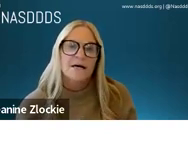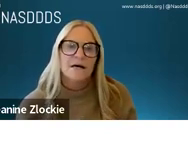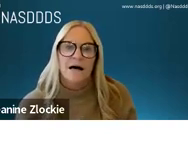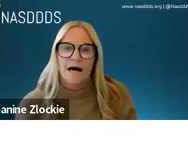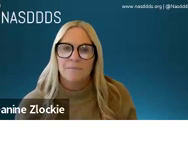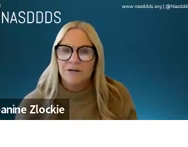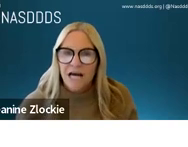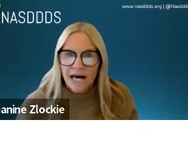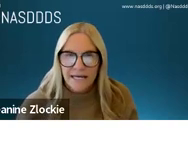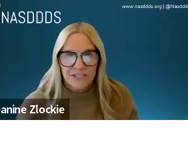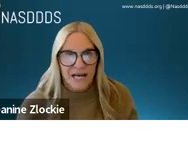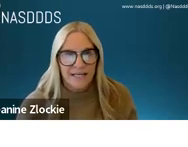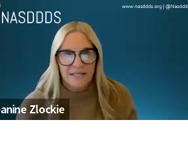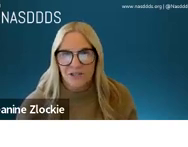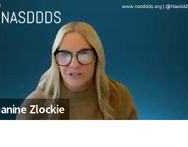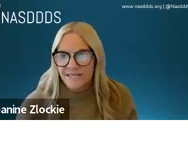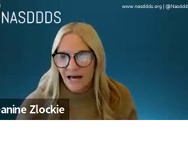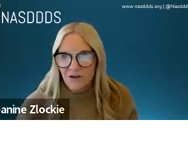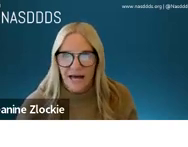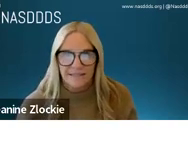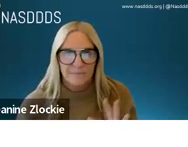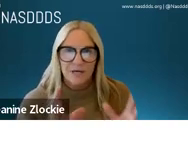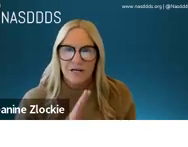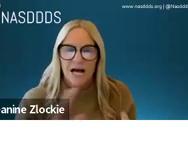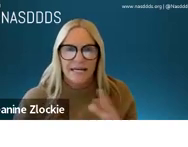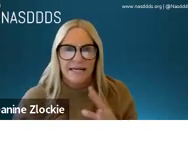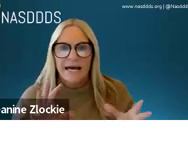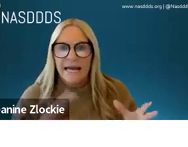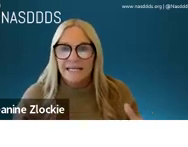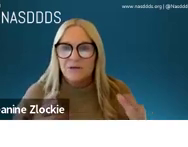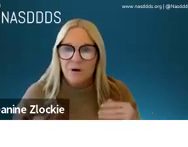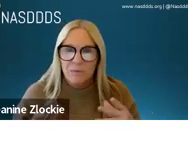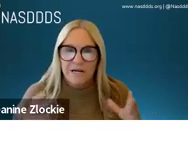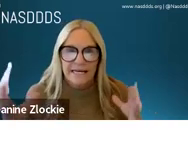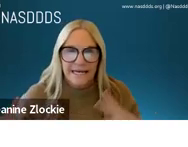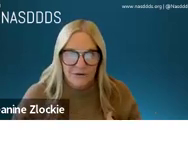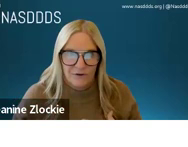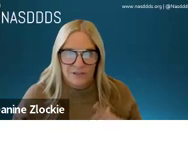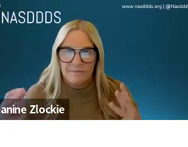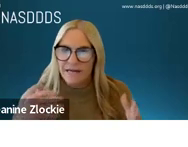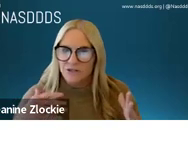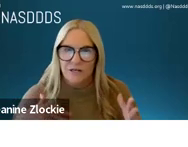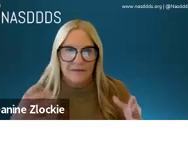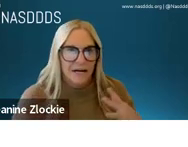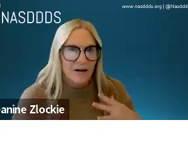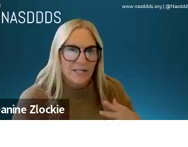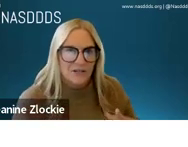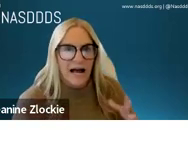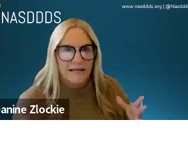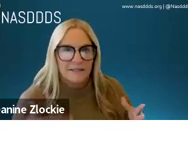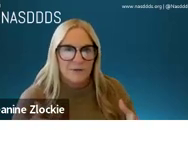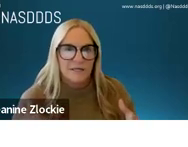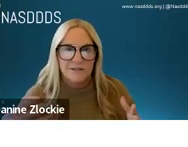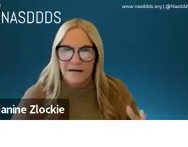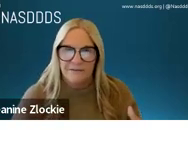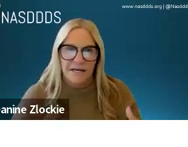early. Periodic, checking children's health at periodic age-appropriate intervals to make sure that they're on